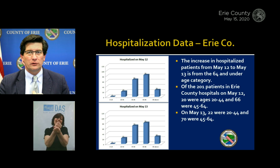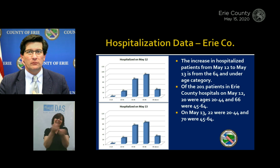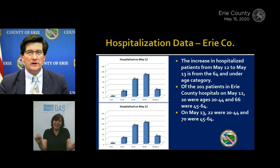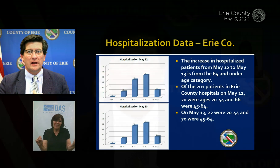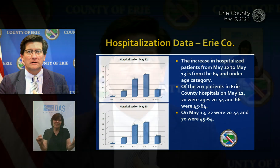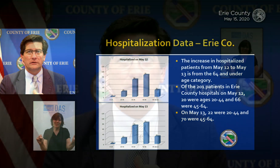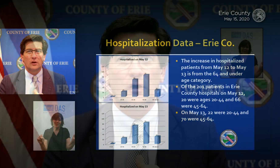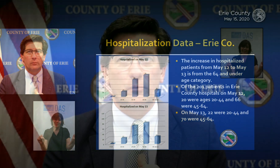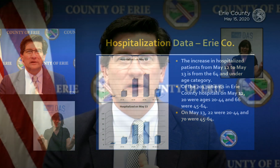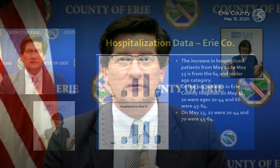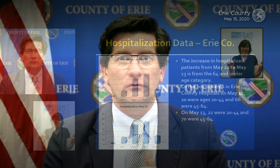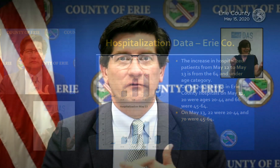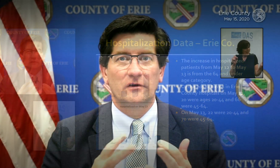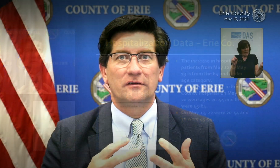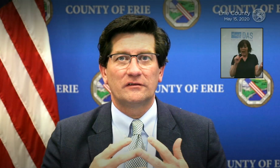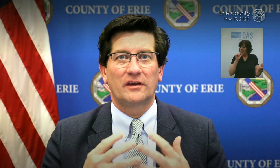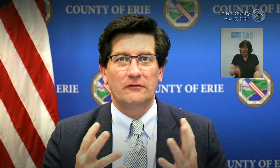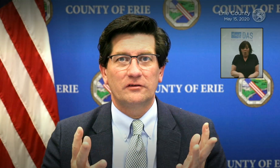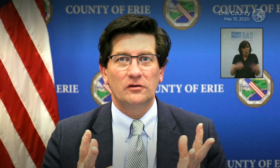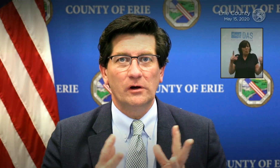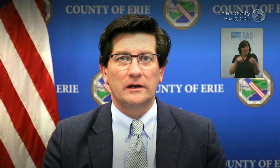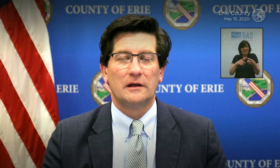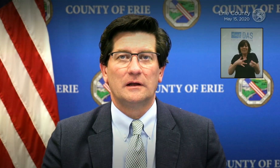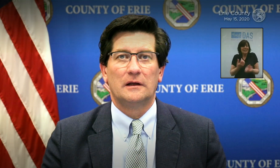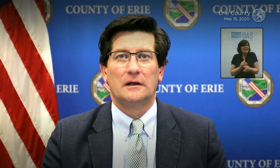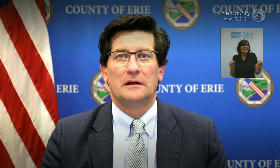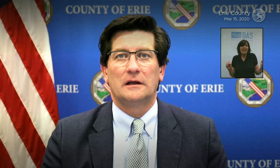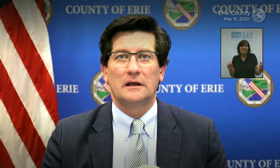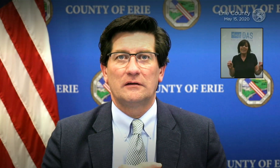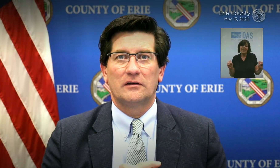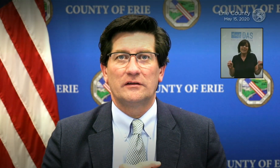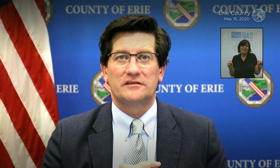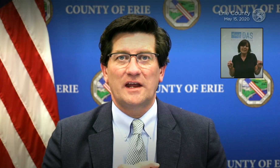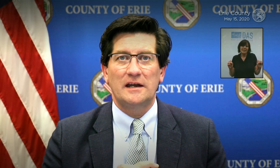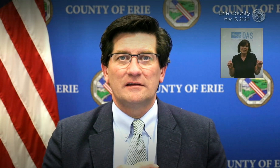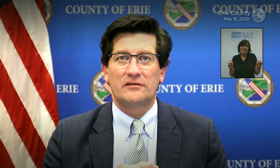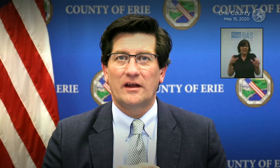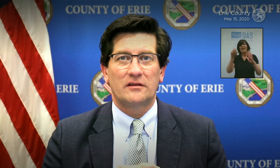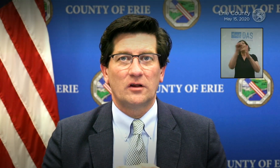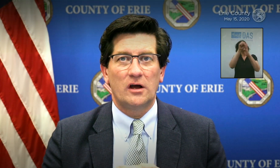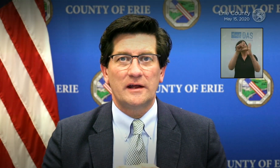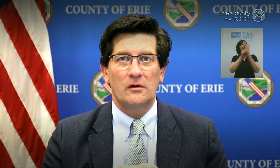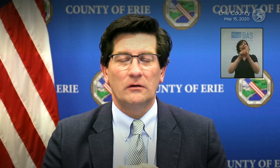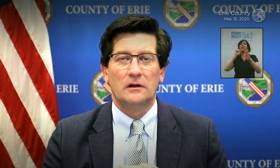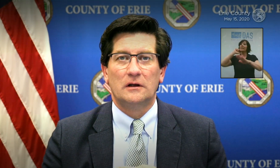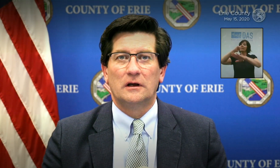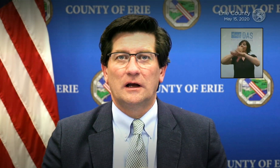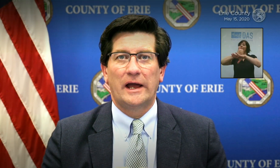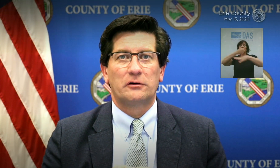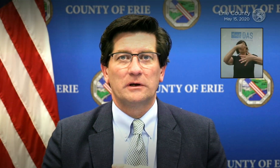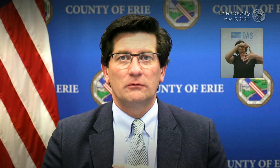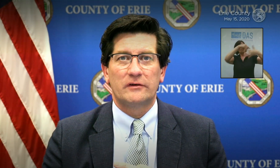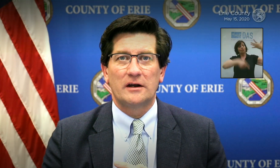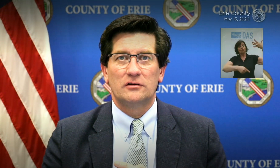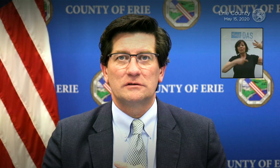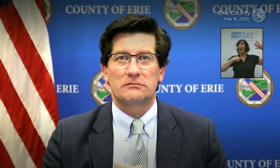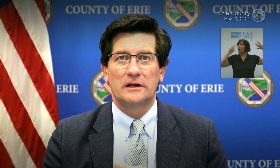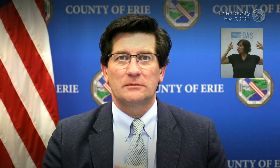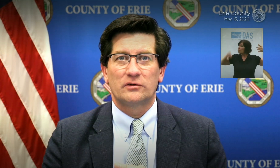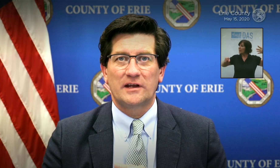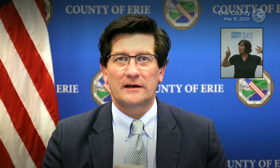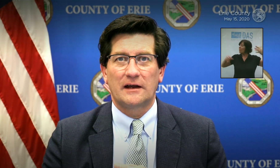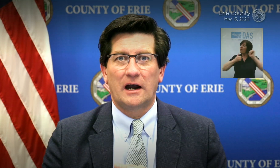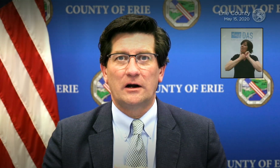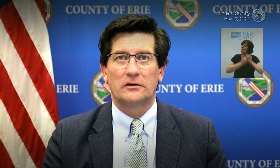And I agree, we're not going to reopen until we feel it's safe to do it. And the state has set the law down. I agree, we've got to do what's